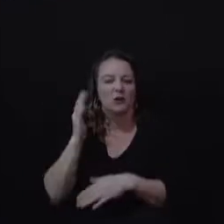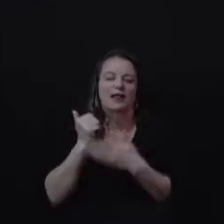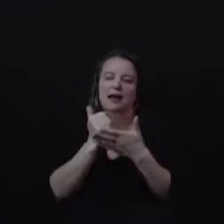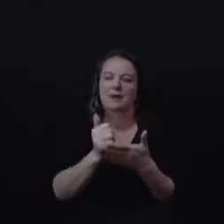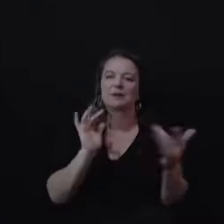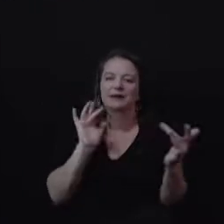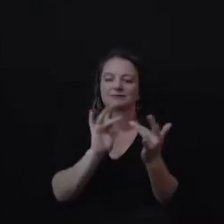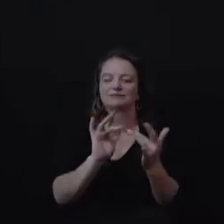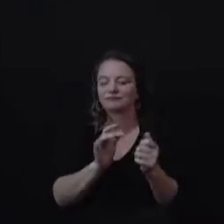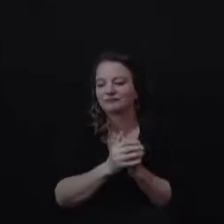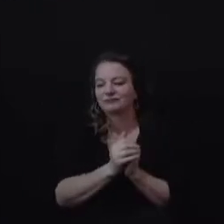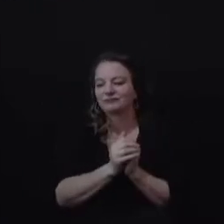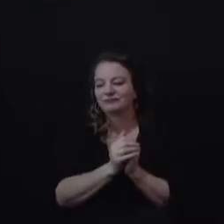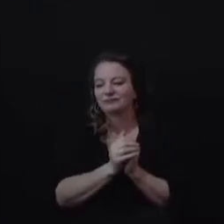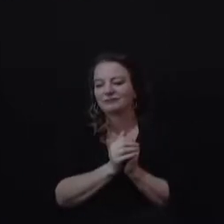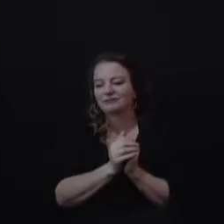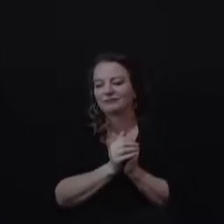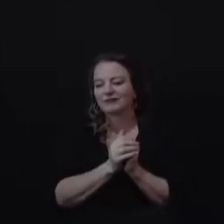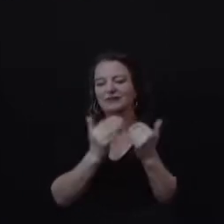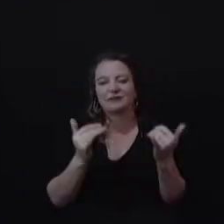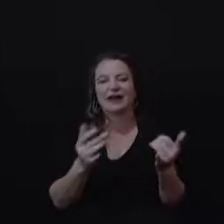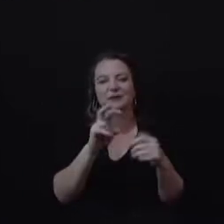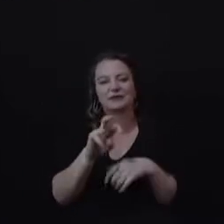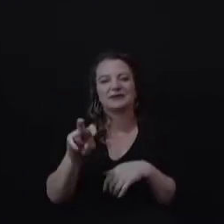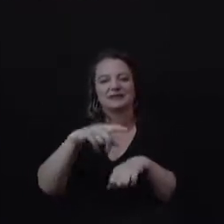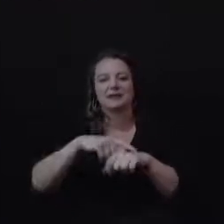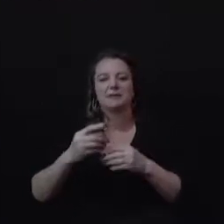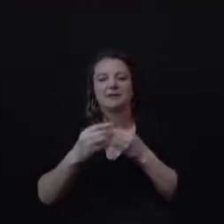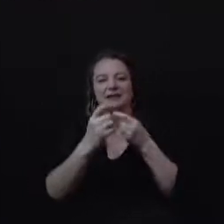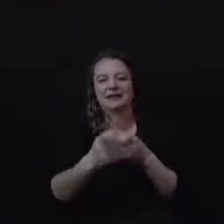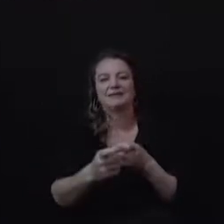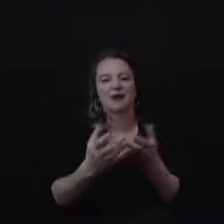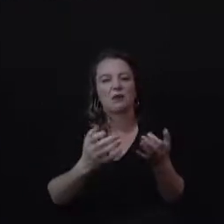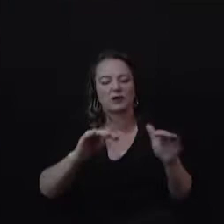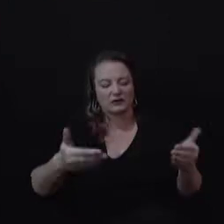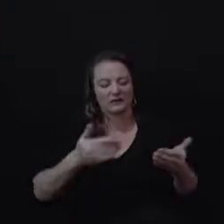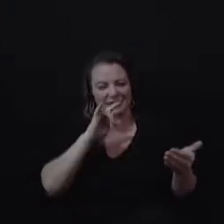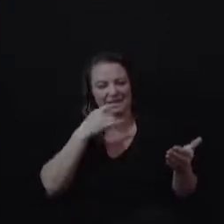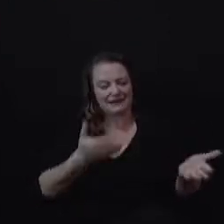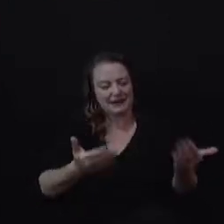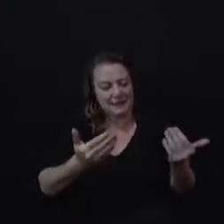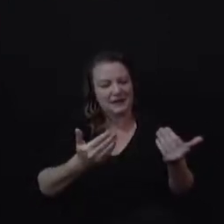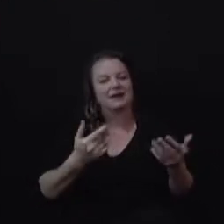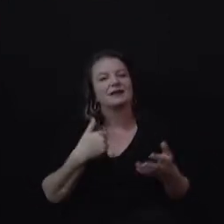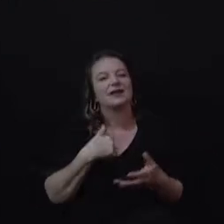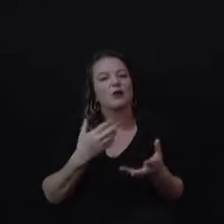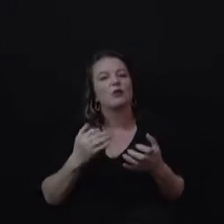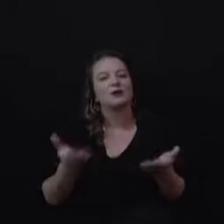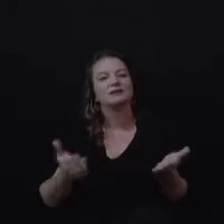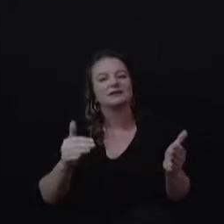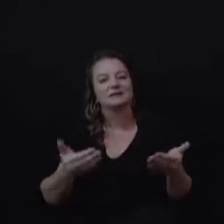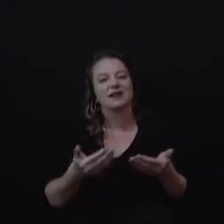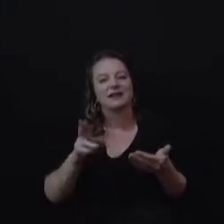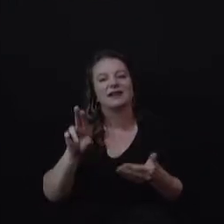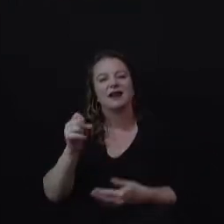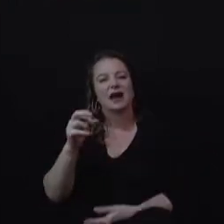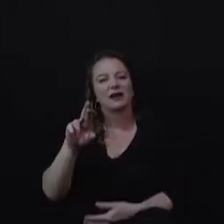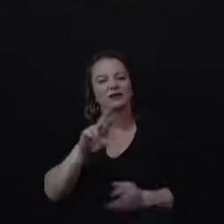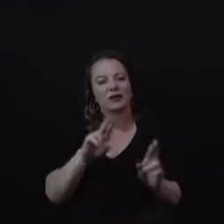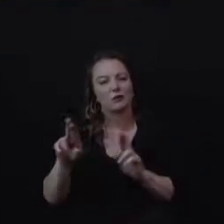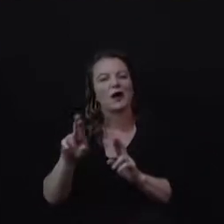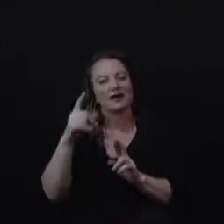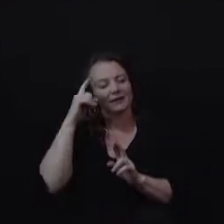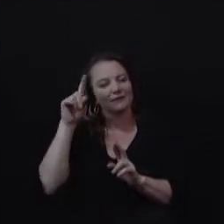as we transition now into a time of giving, I'd like to invite our kids to come forward. I'd like to invite the ushers to get ready to pass